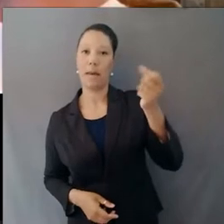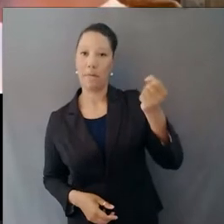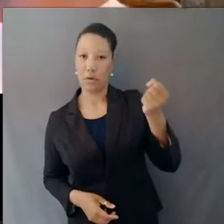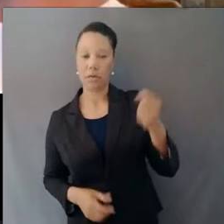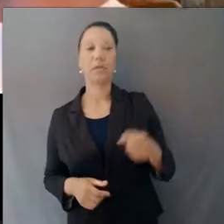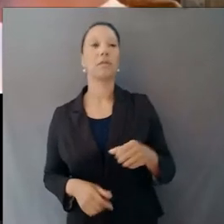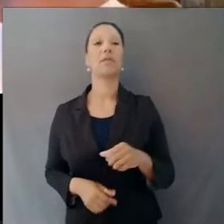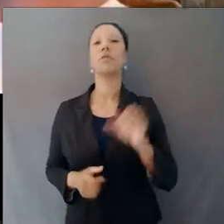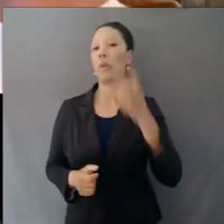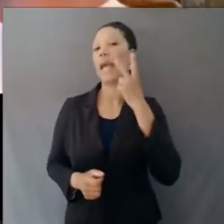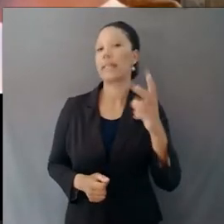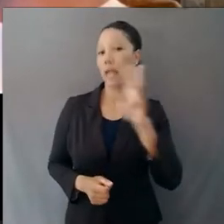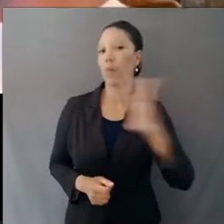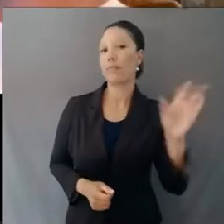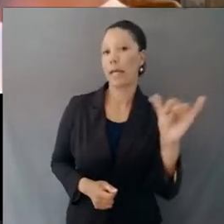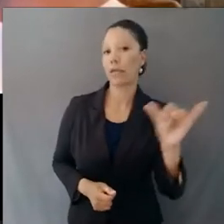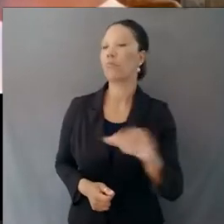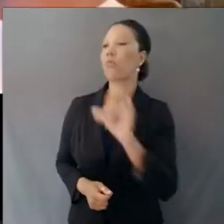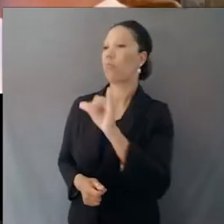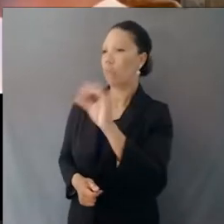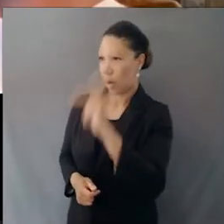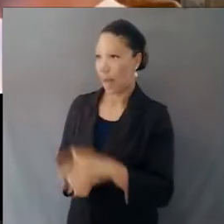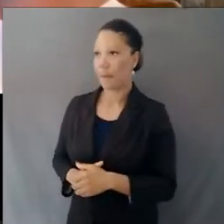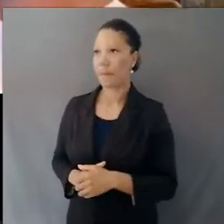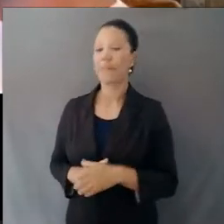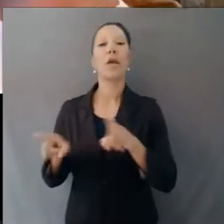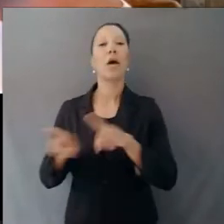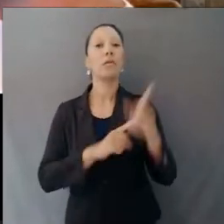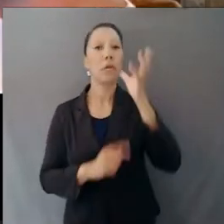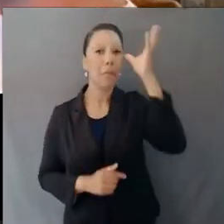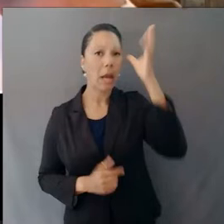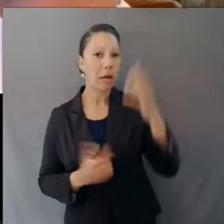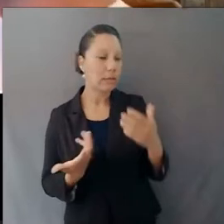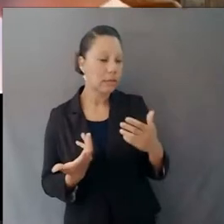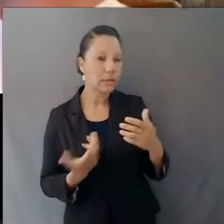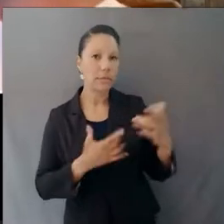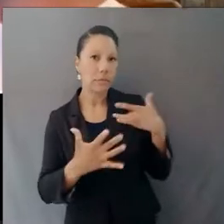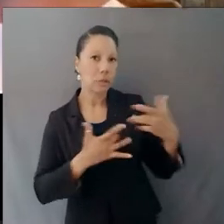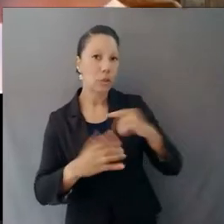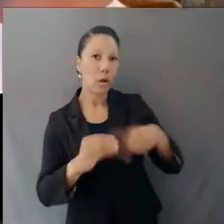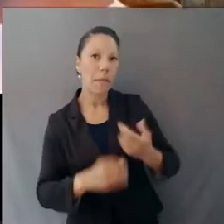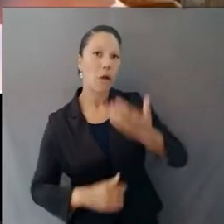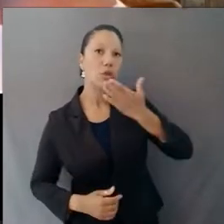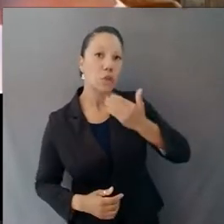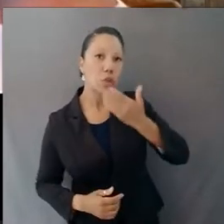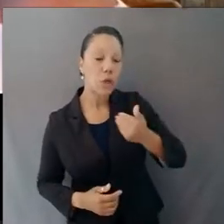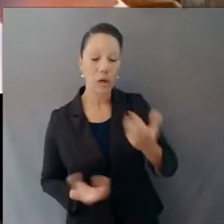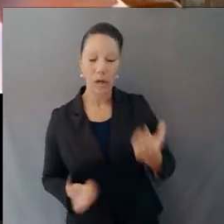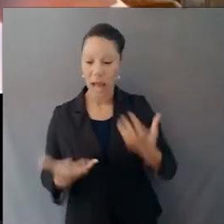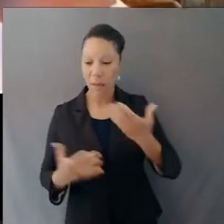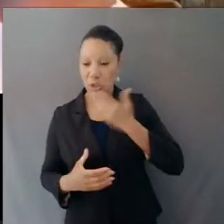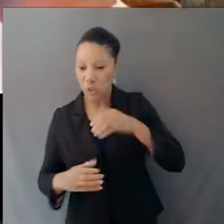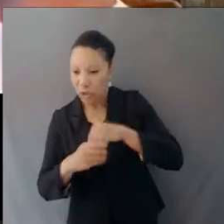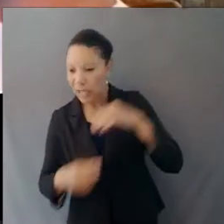the other question I get from parents often is about sugar. They'd be concerned about, you know, how much sugar is in their child's cereal, or how much